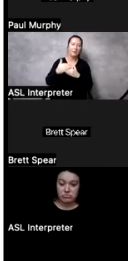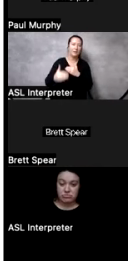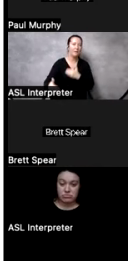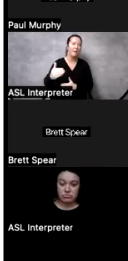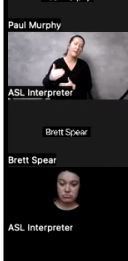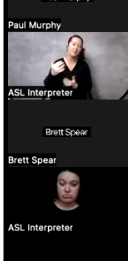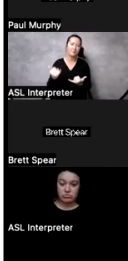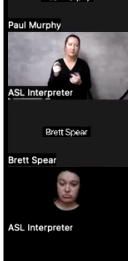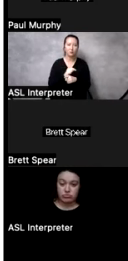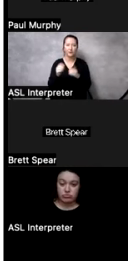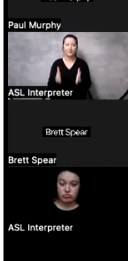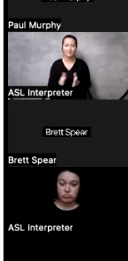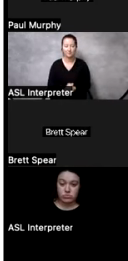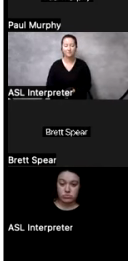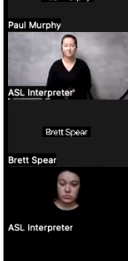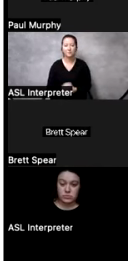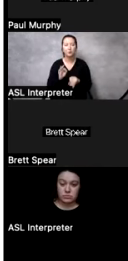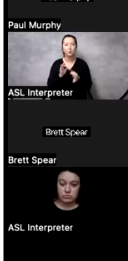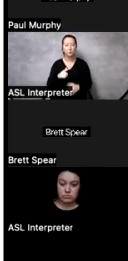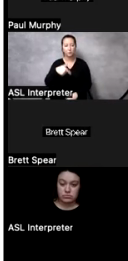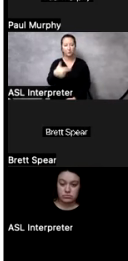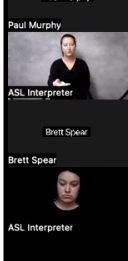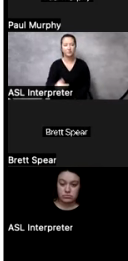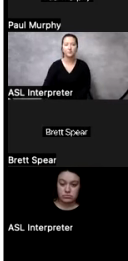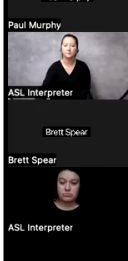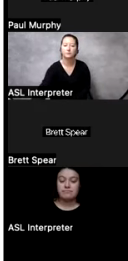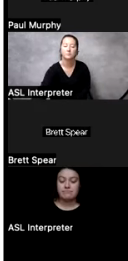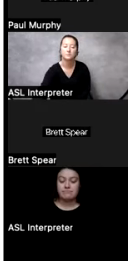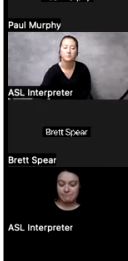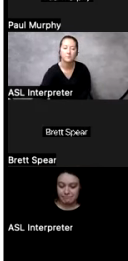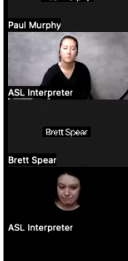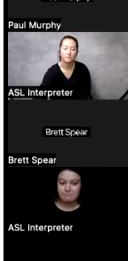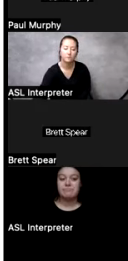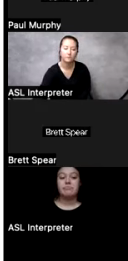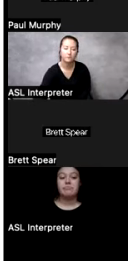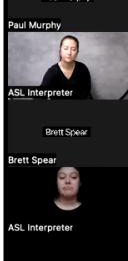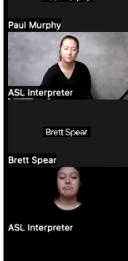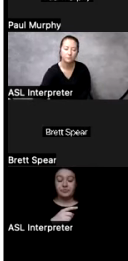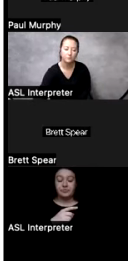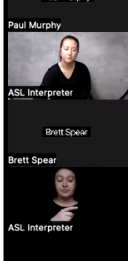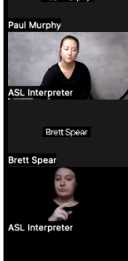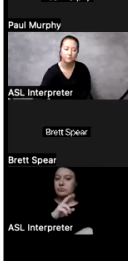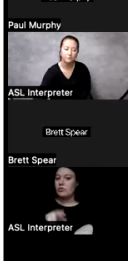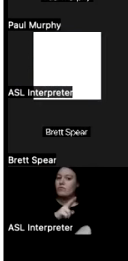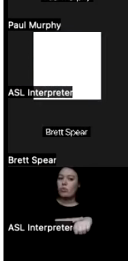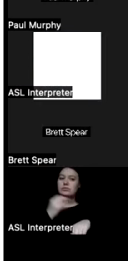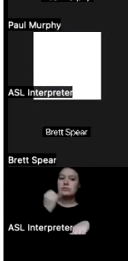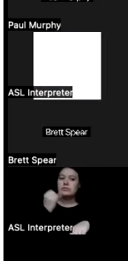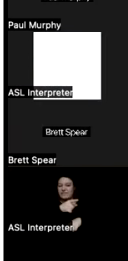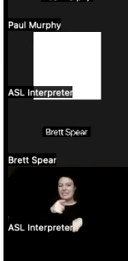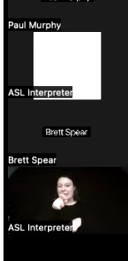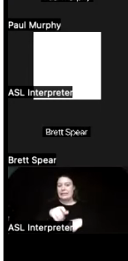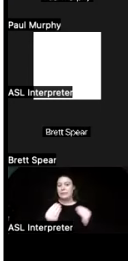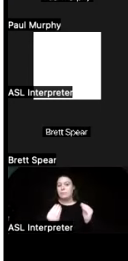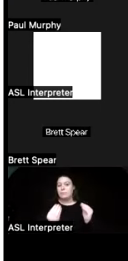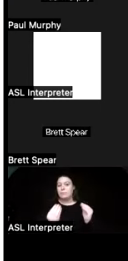trainees. And then, of course, if your trainees really need additional sort of career awareness and maybe are not sure